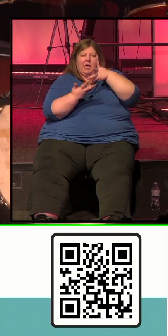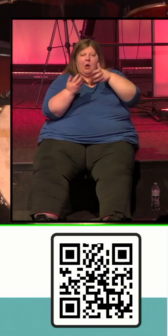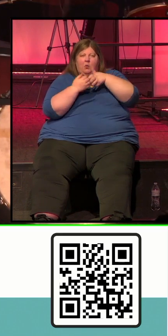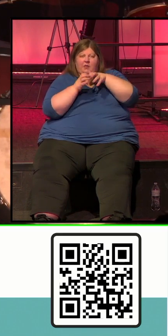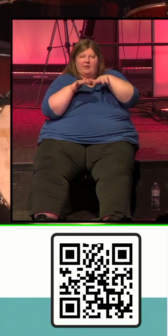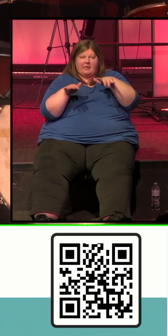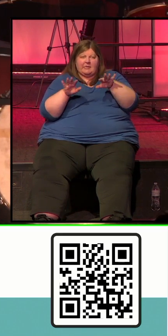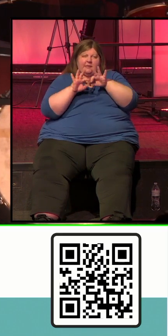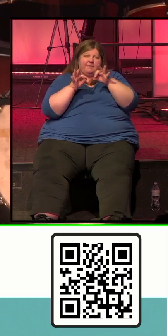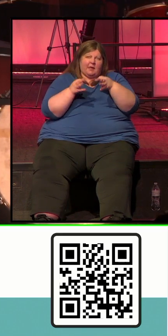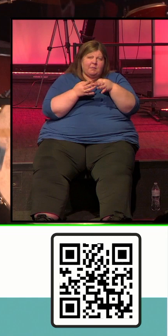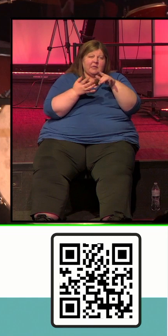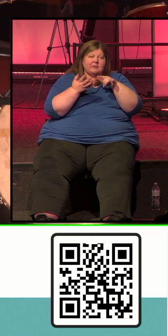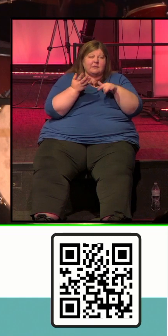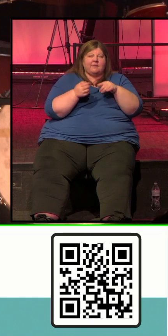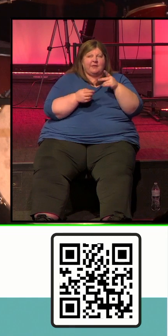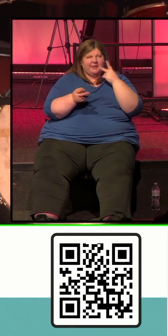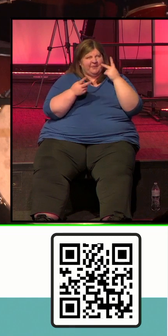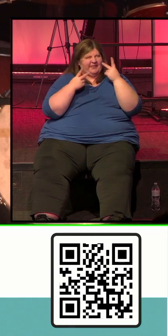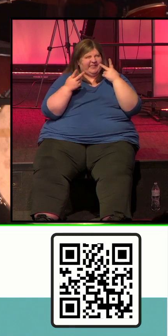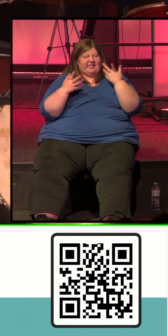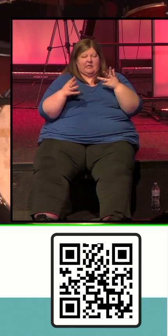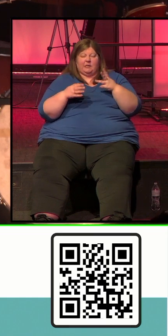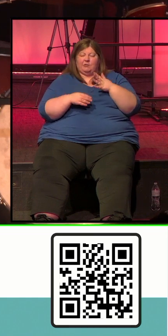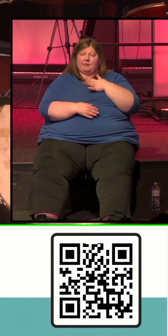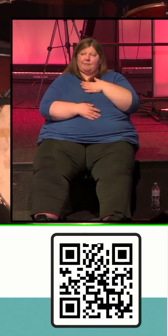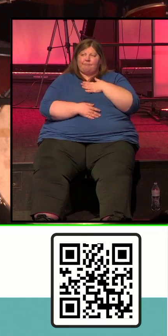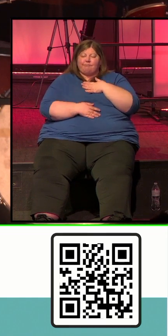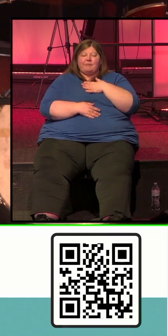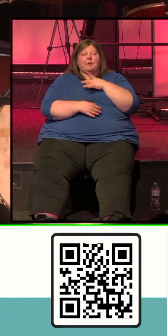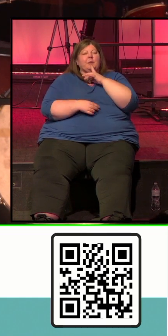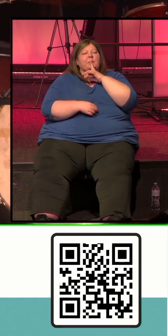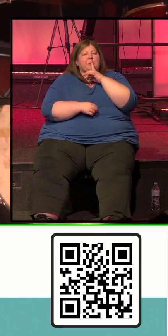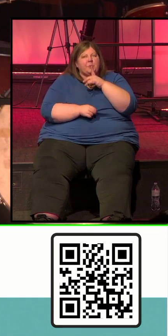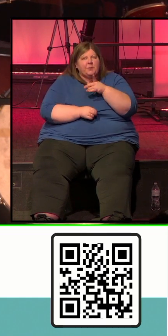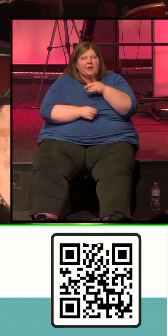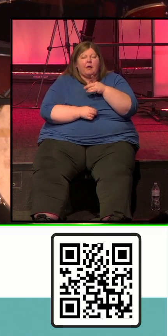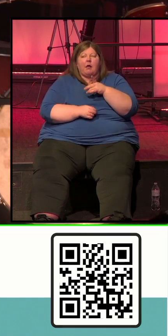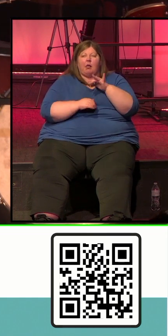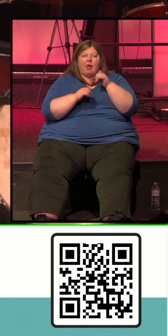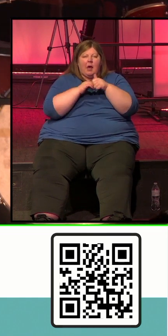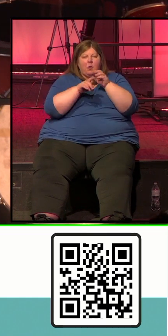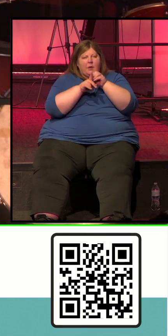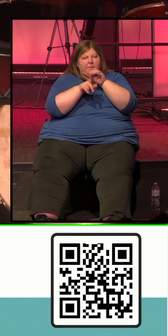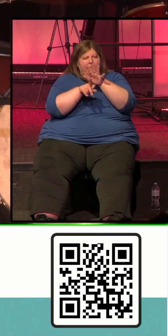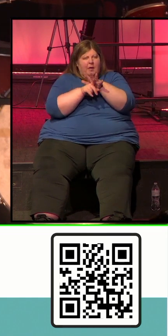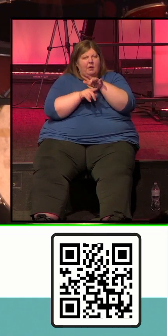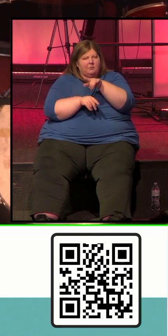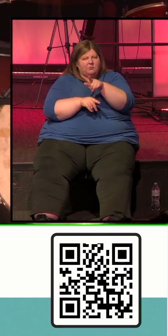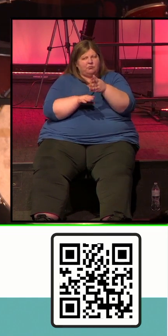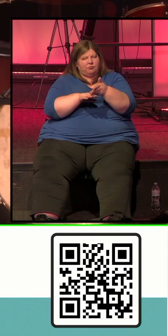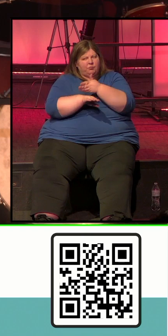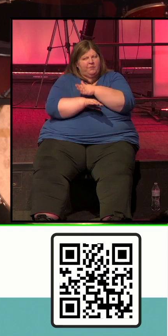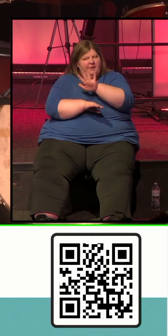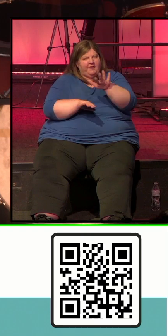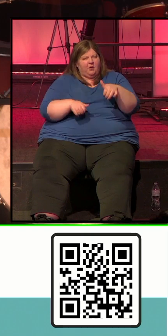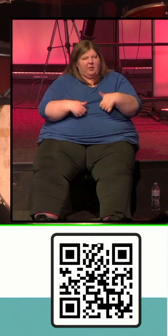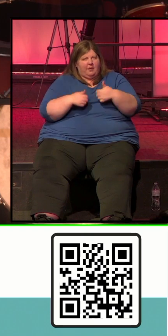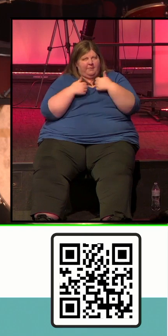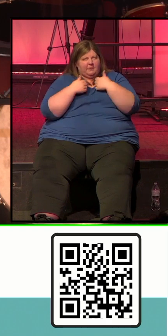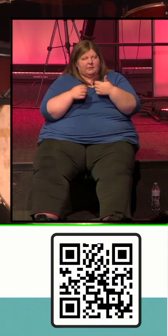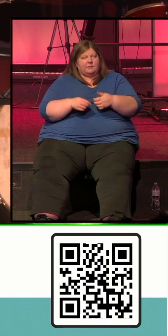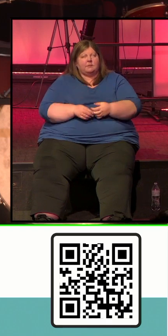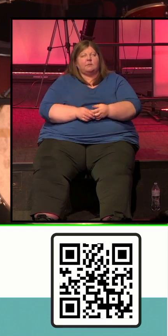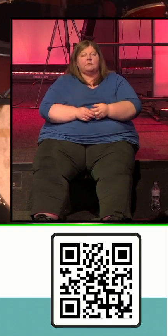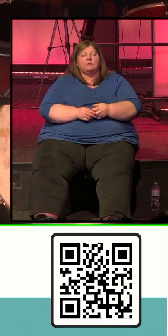and the families, you've seen it, just the very real, tangible ways you're making changes in their lives and impacting their